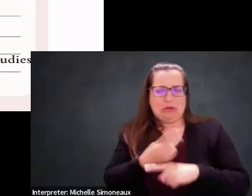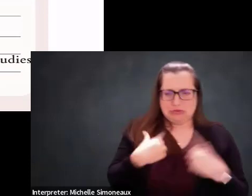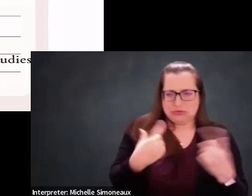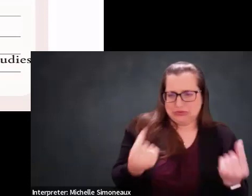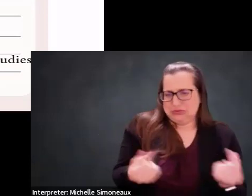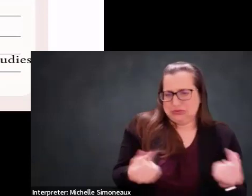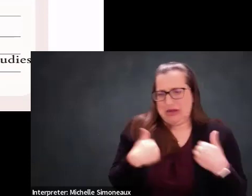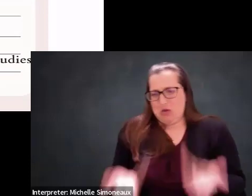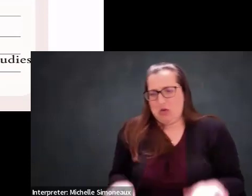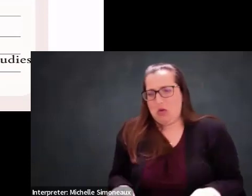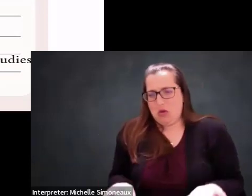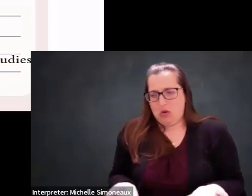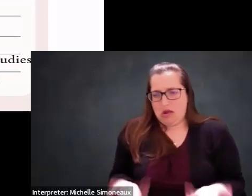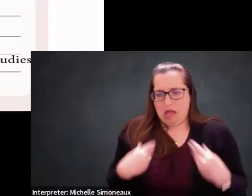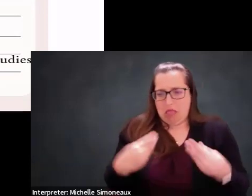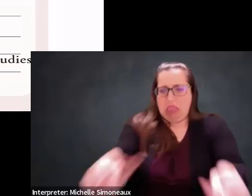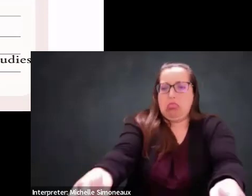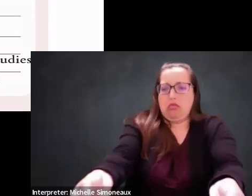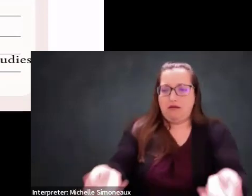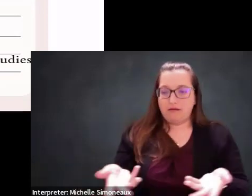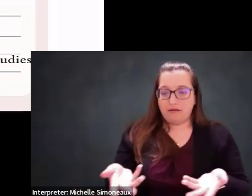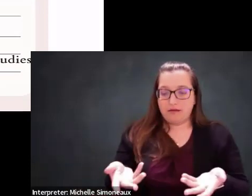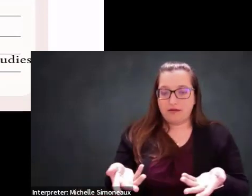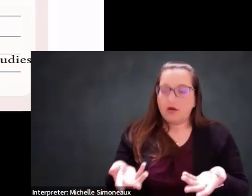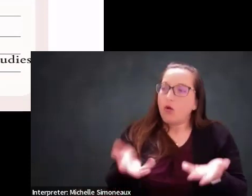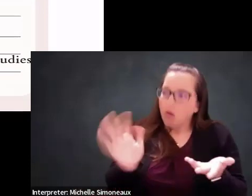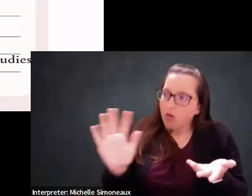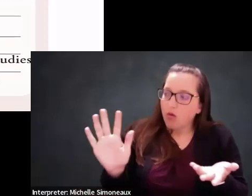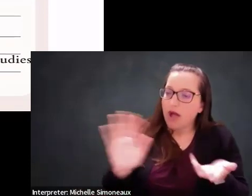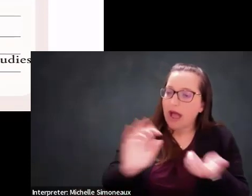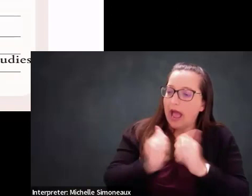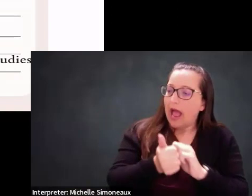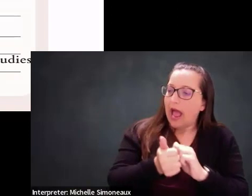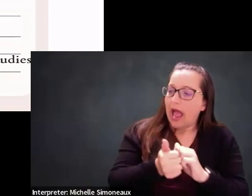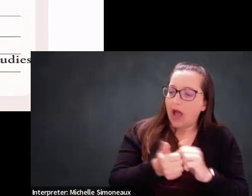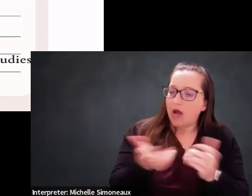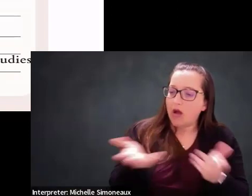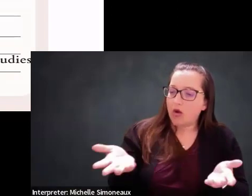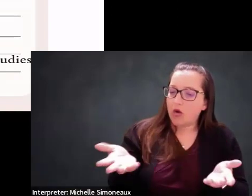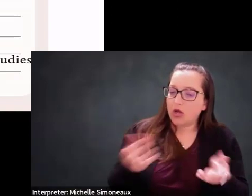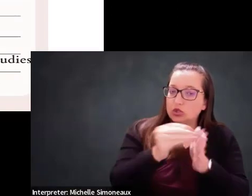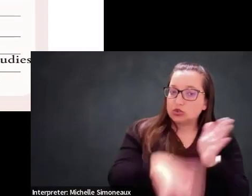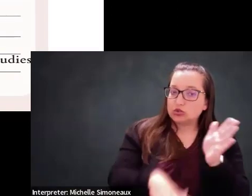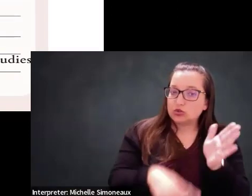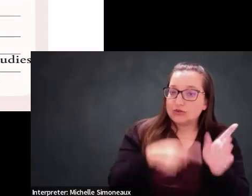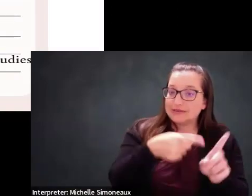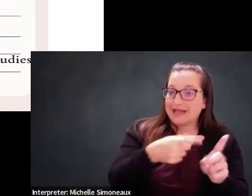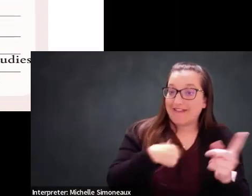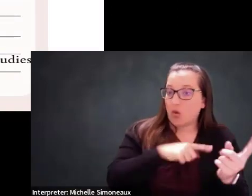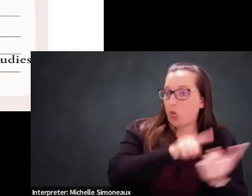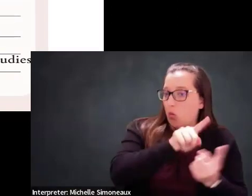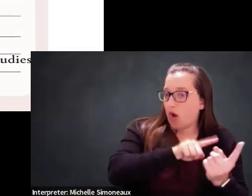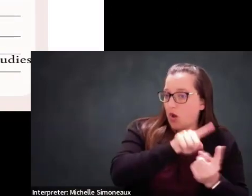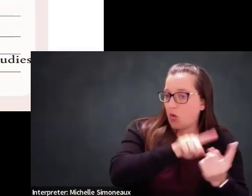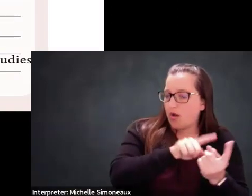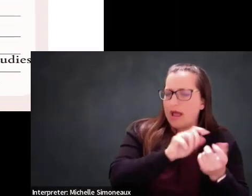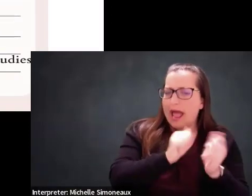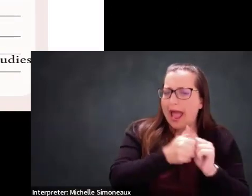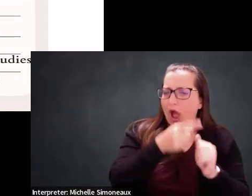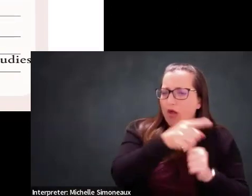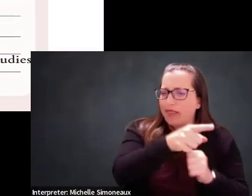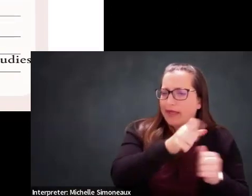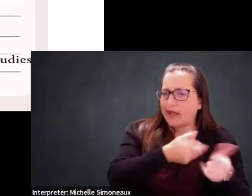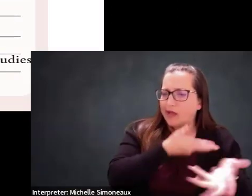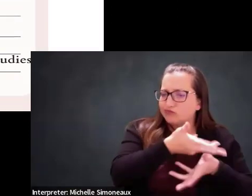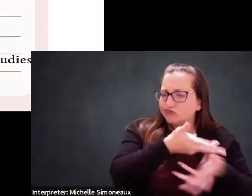to do. I'll just put it out. Okay. Well then how can we have the, you know, maybe the student has a one-to-one, how can they engage? Okay. So during